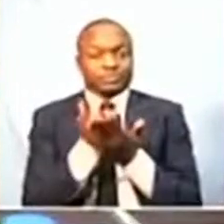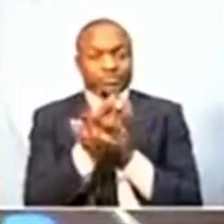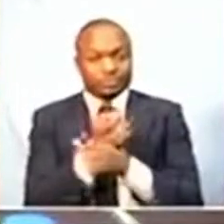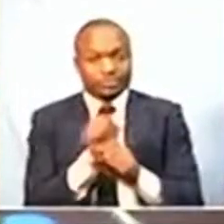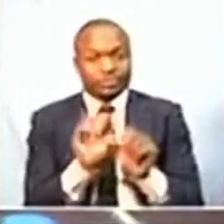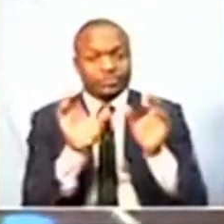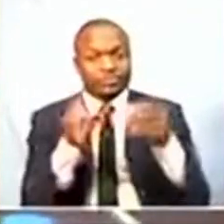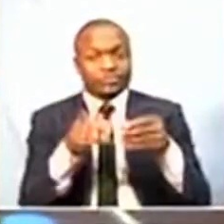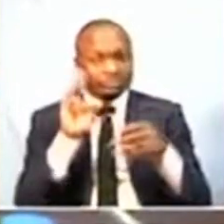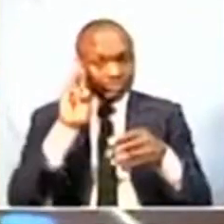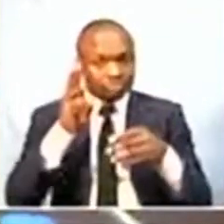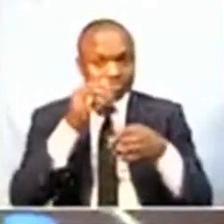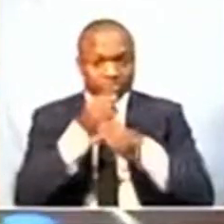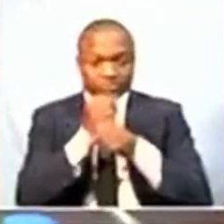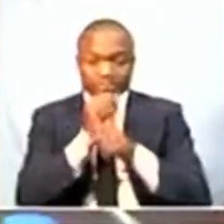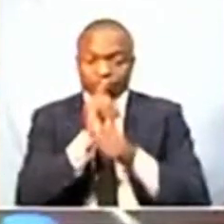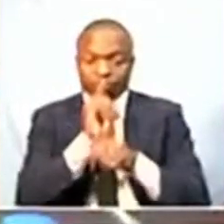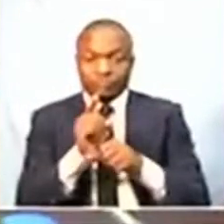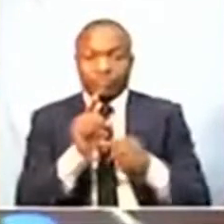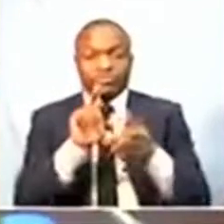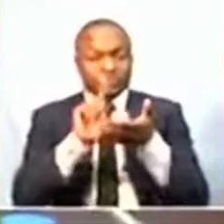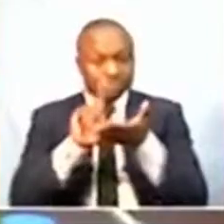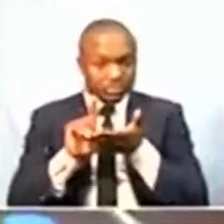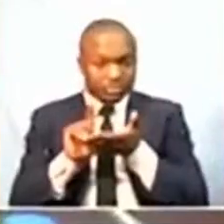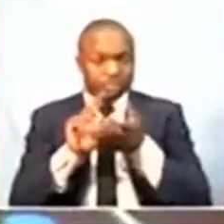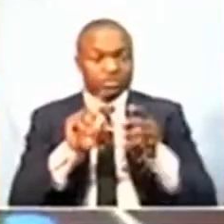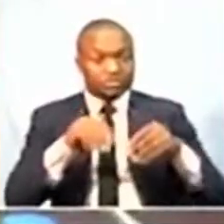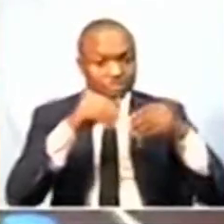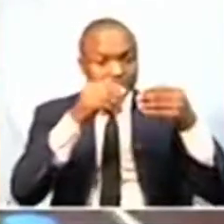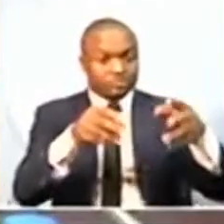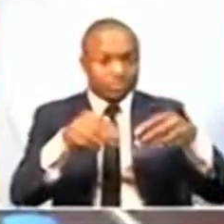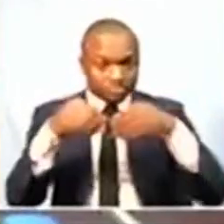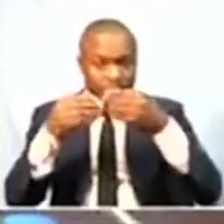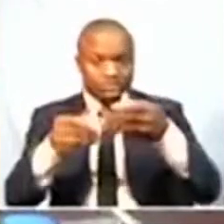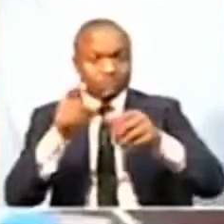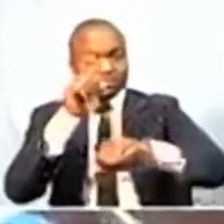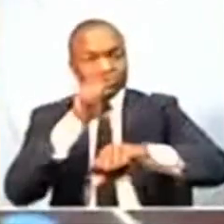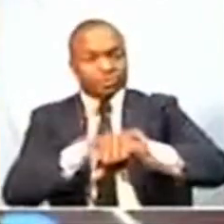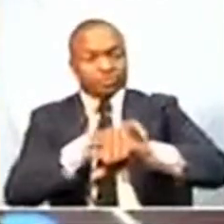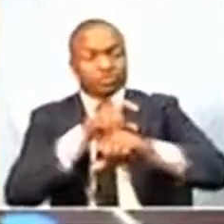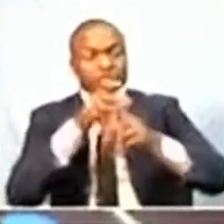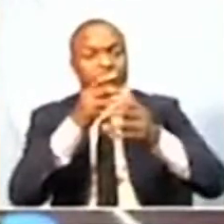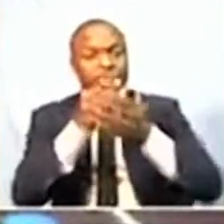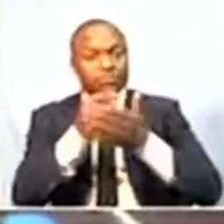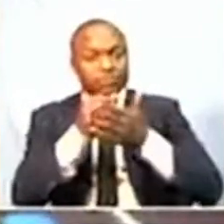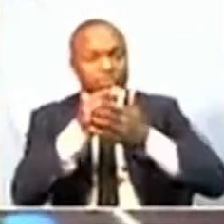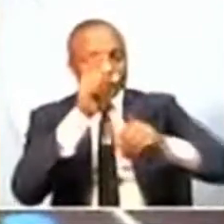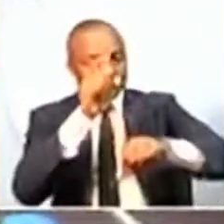Chair, Council will ensure that the soft loans are disbursed during the accounting period.